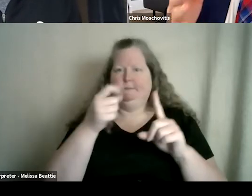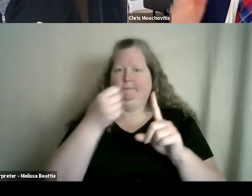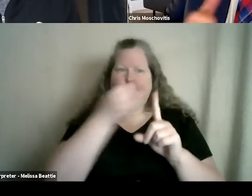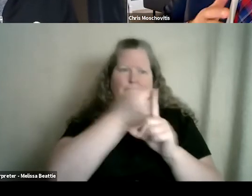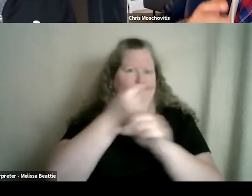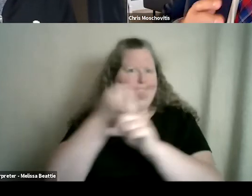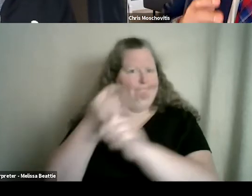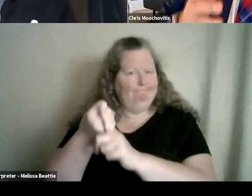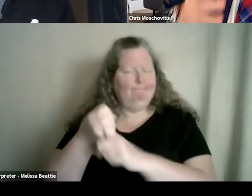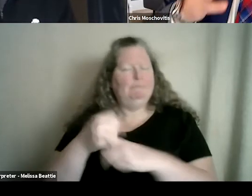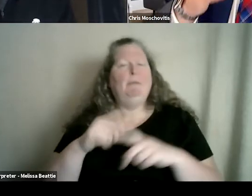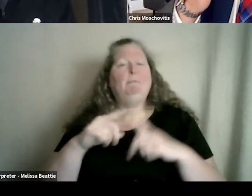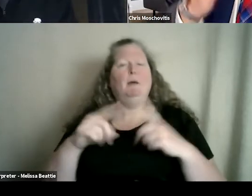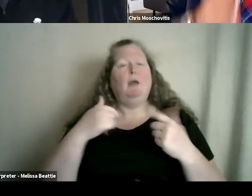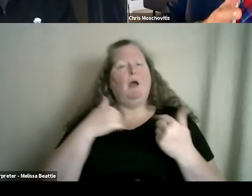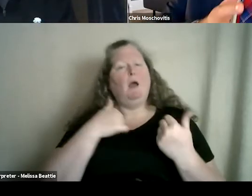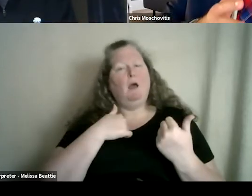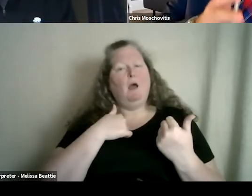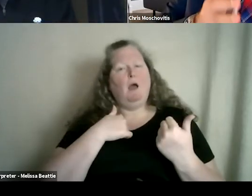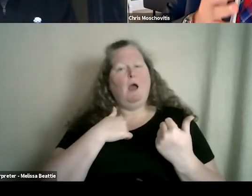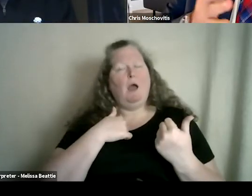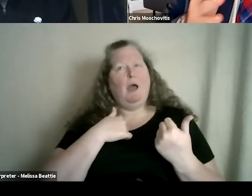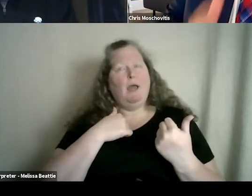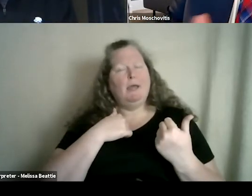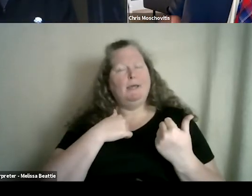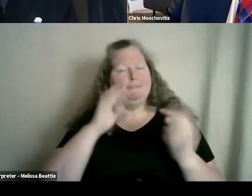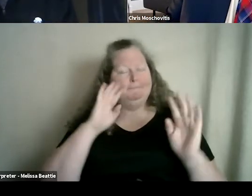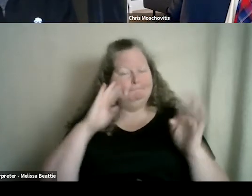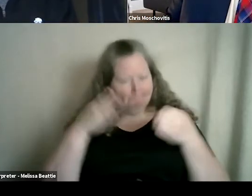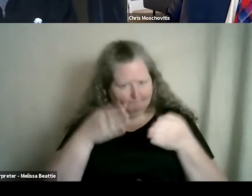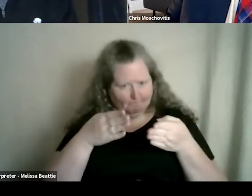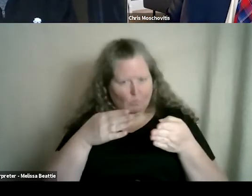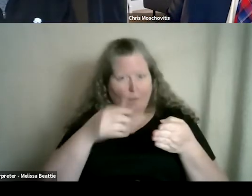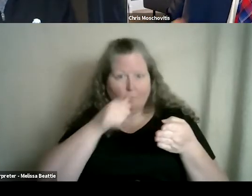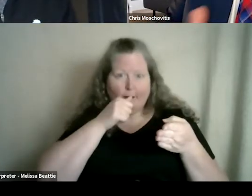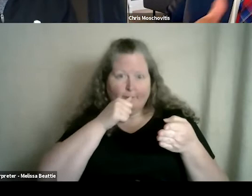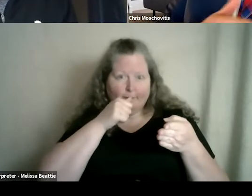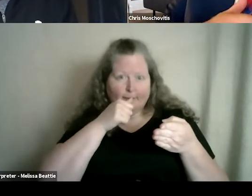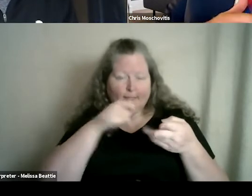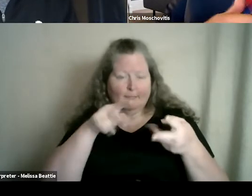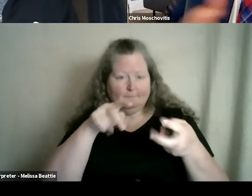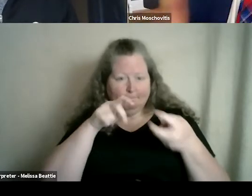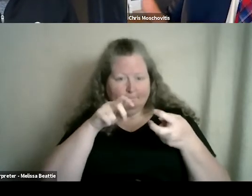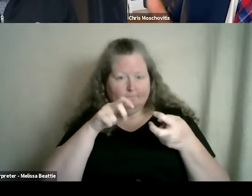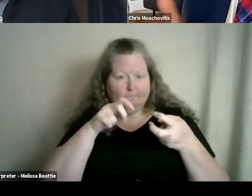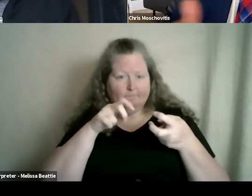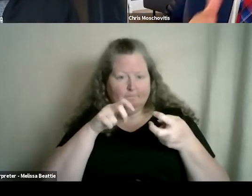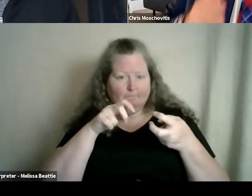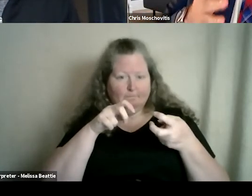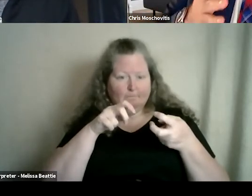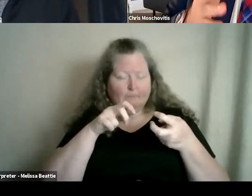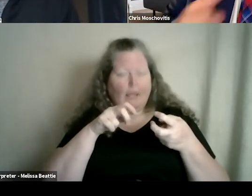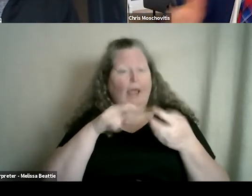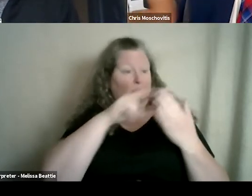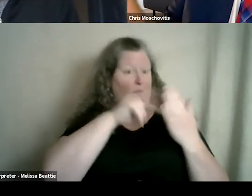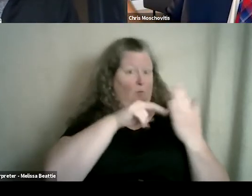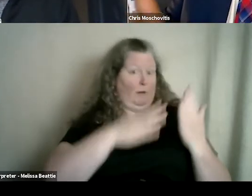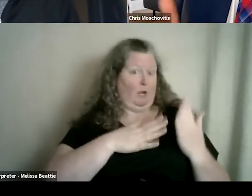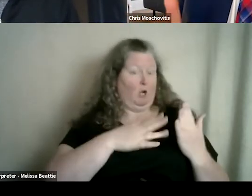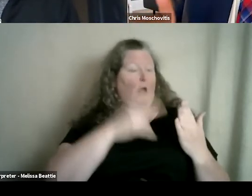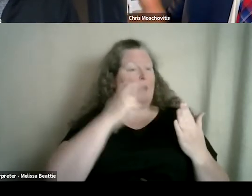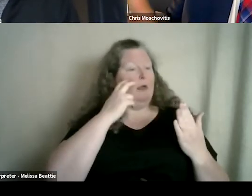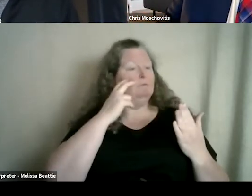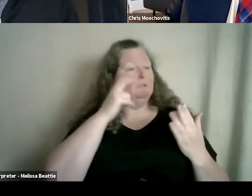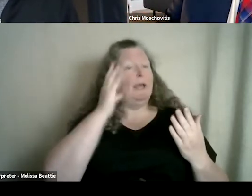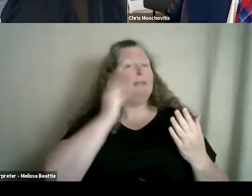So I was therefore, I took privacy and I take the reader through a journey, much like the